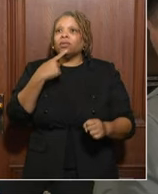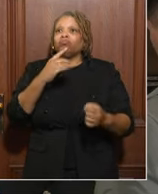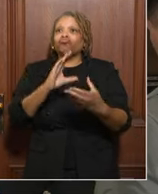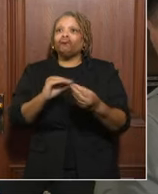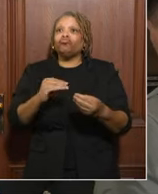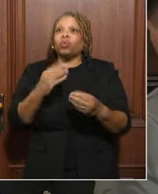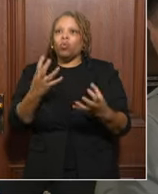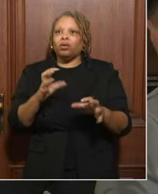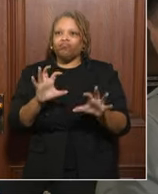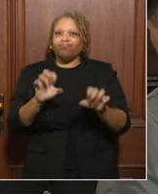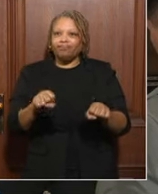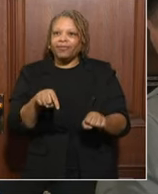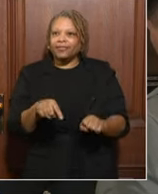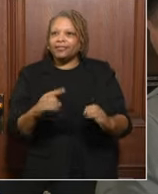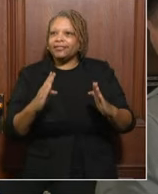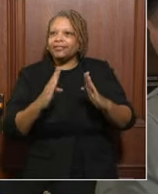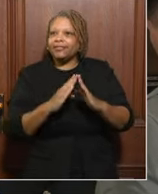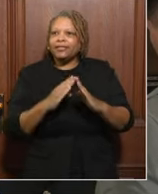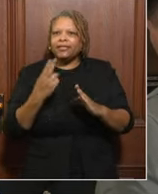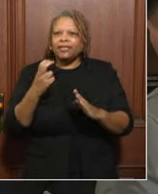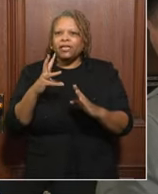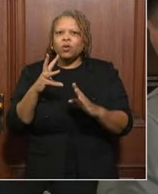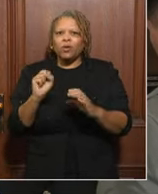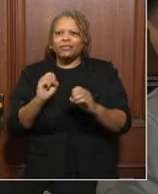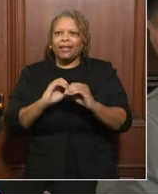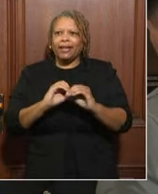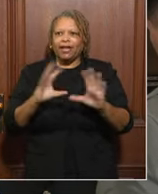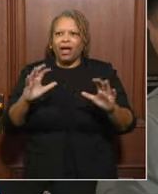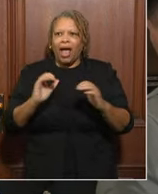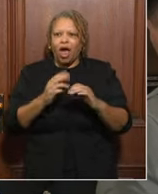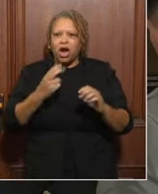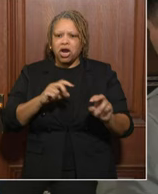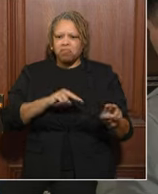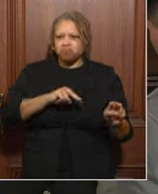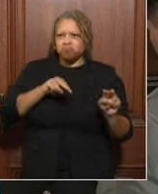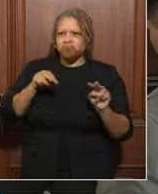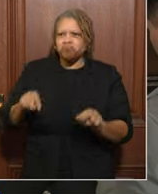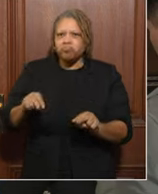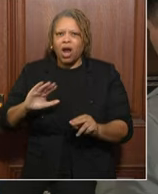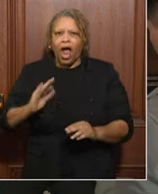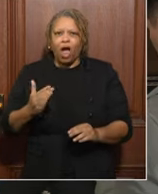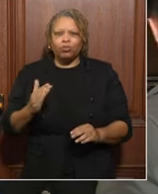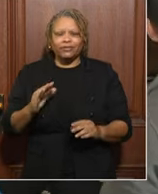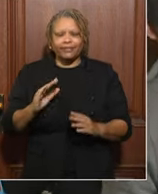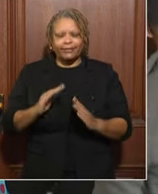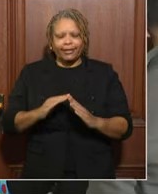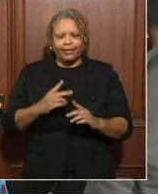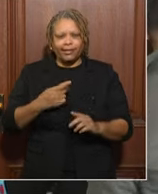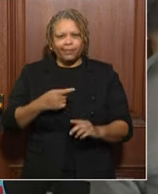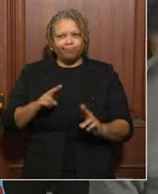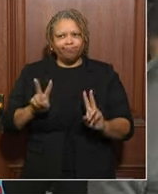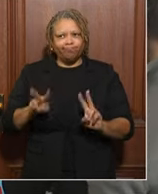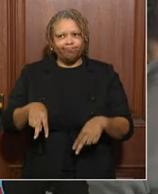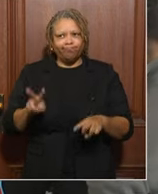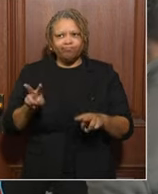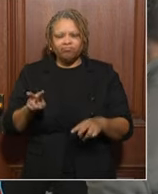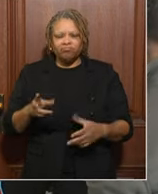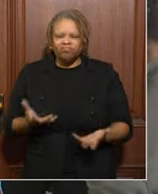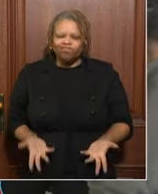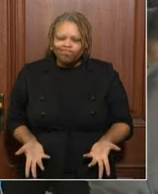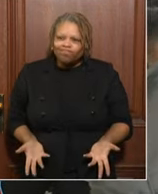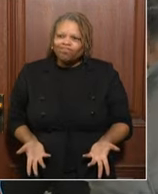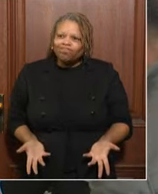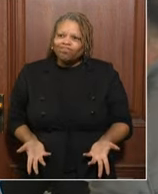clear in how he views our city. And I was wondering if there have been any plans for what your response would be to a potential